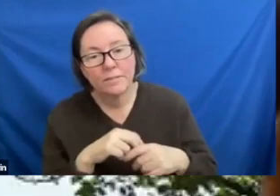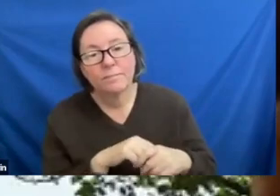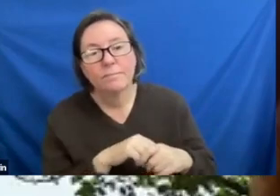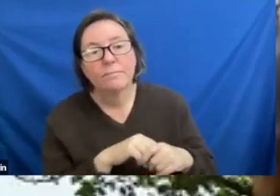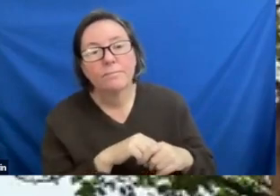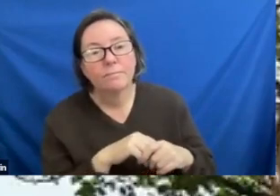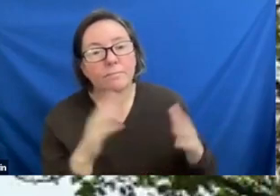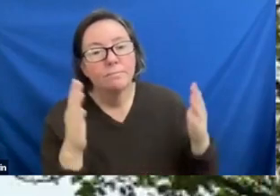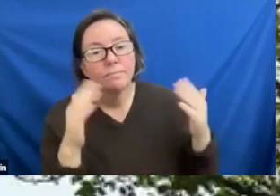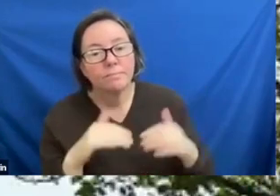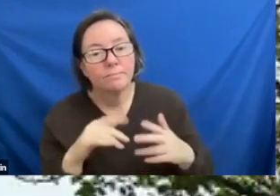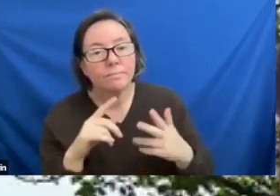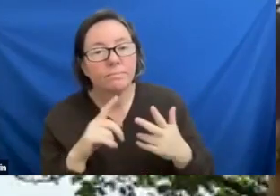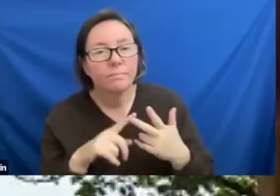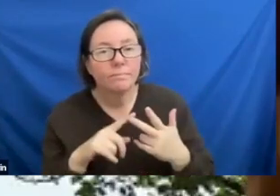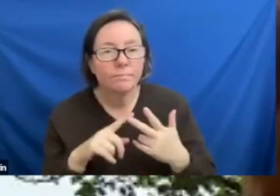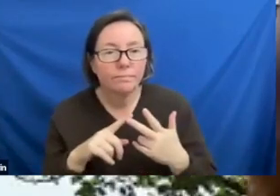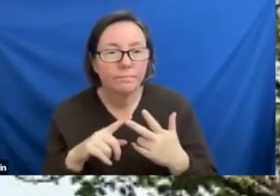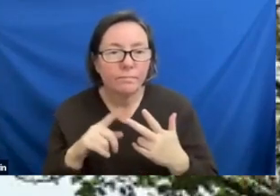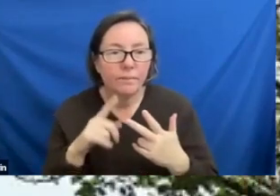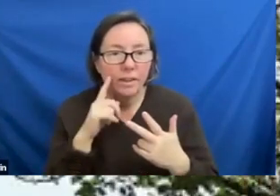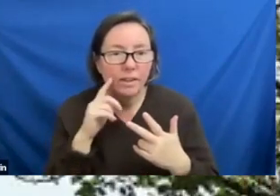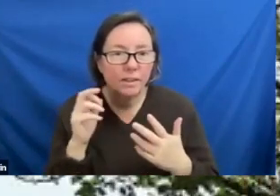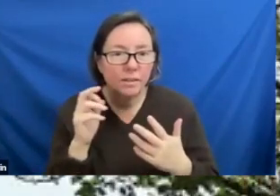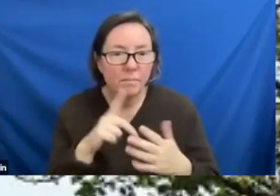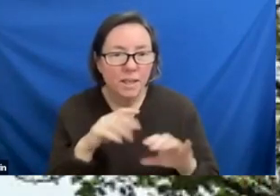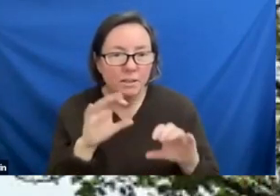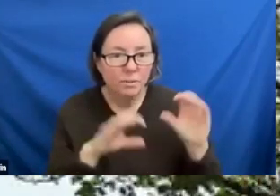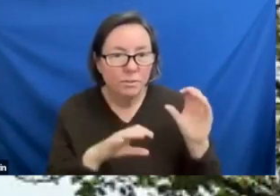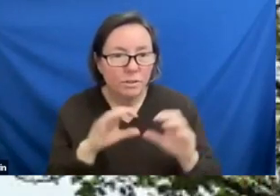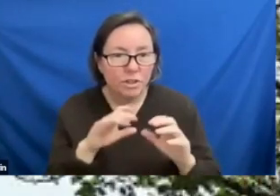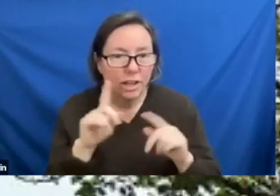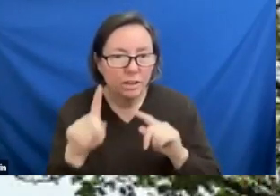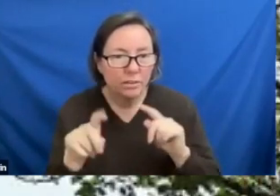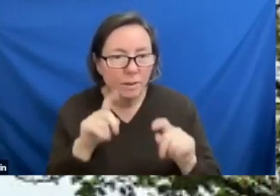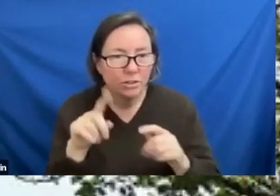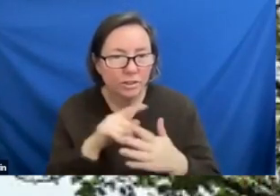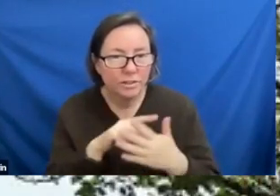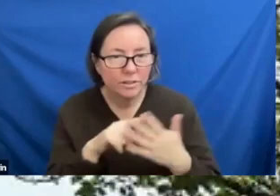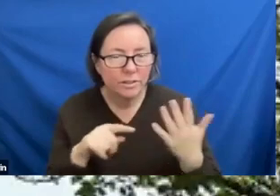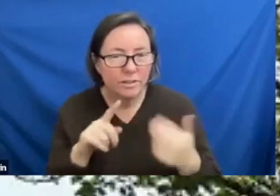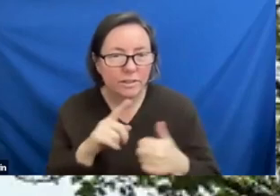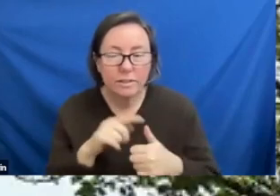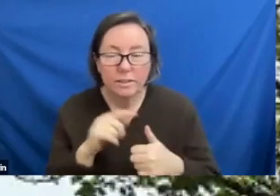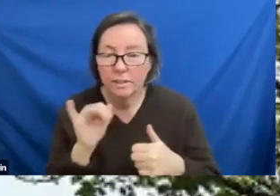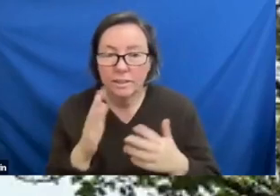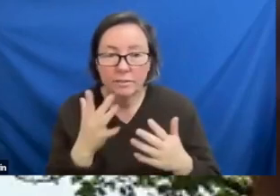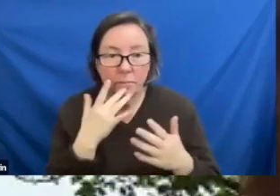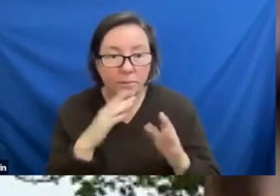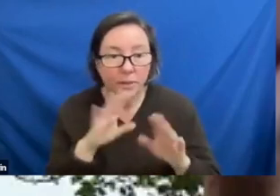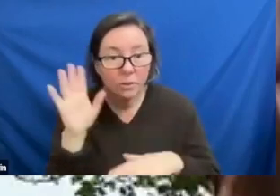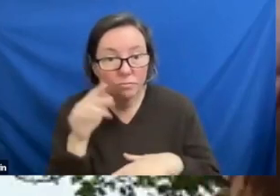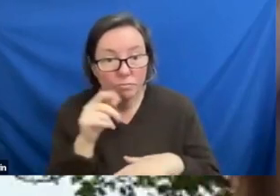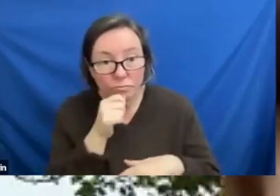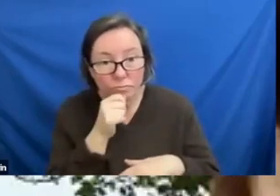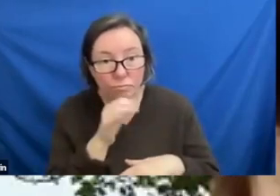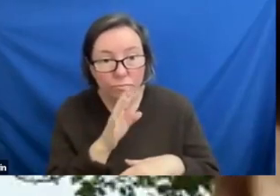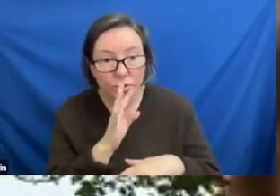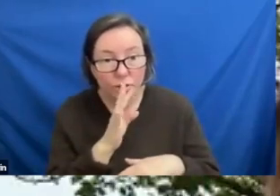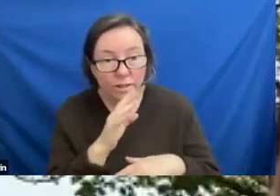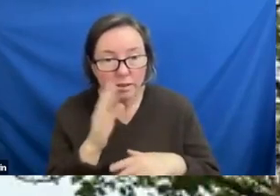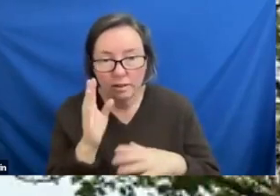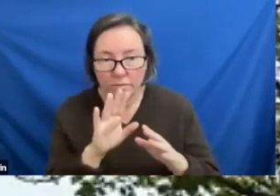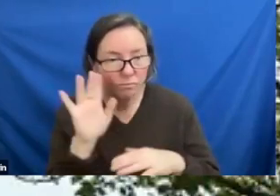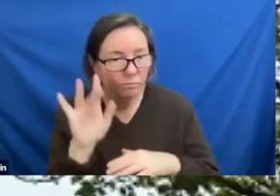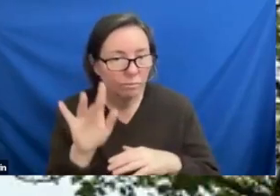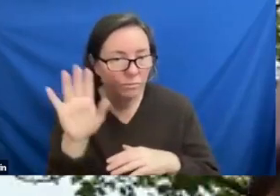yep, thank you so much. And I think we can continue with the chat questions. And again, if anyone would like to speak on the meeting as well, feel free to raise